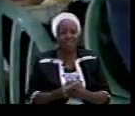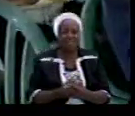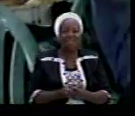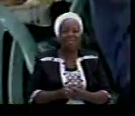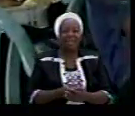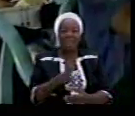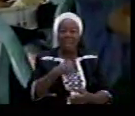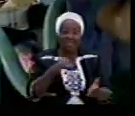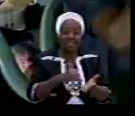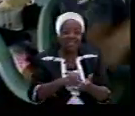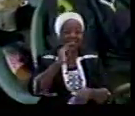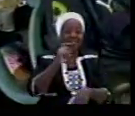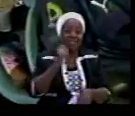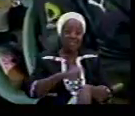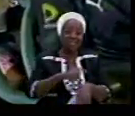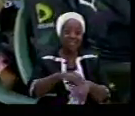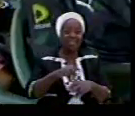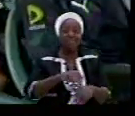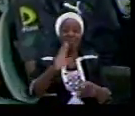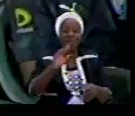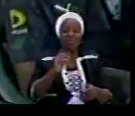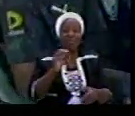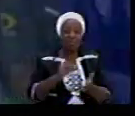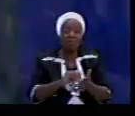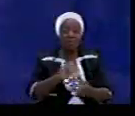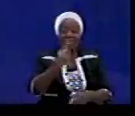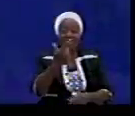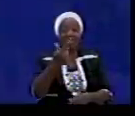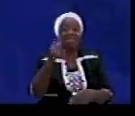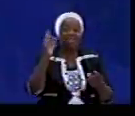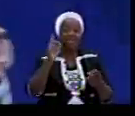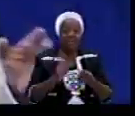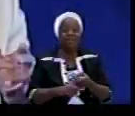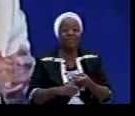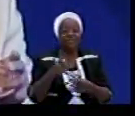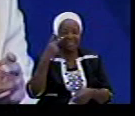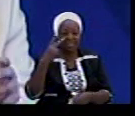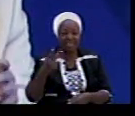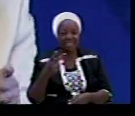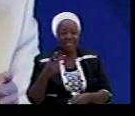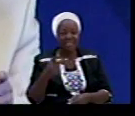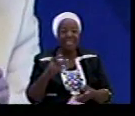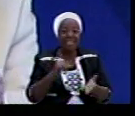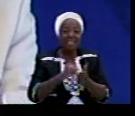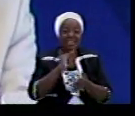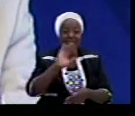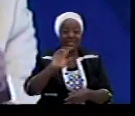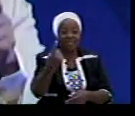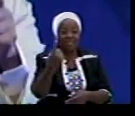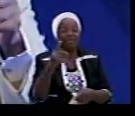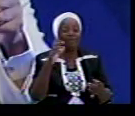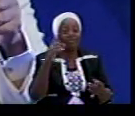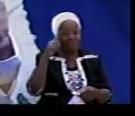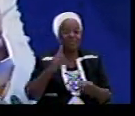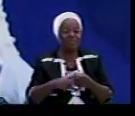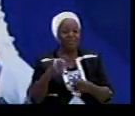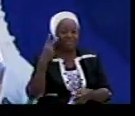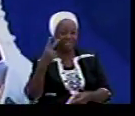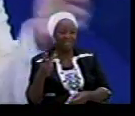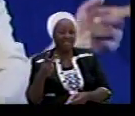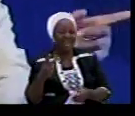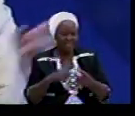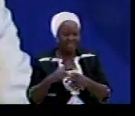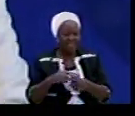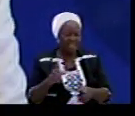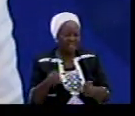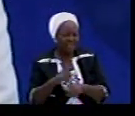the miracles and the testimonies of other places, then we'll carry your testimonies to other places. What you have heard, you